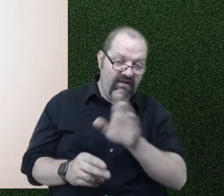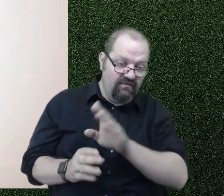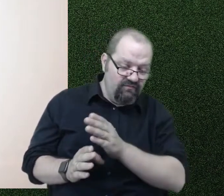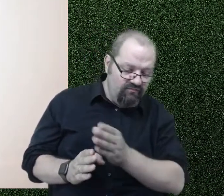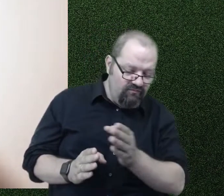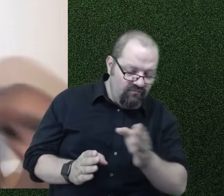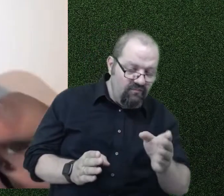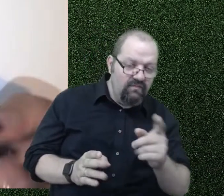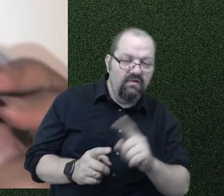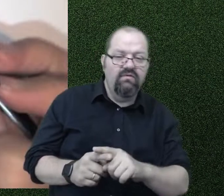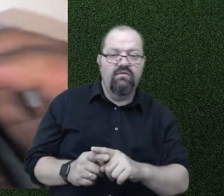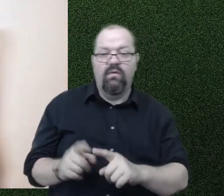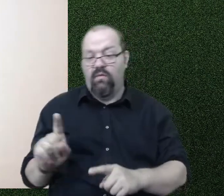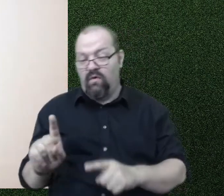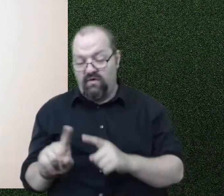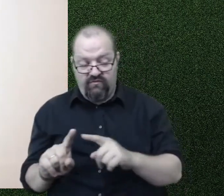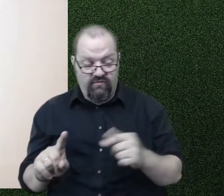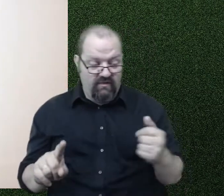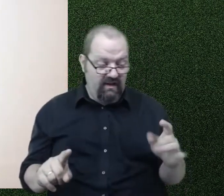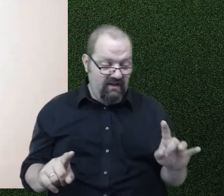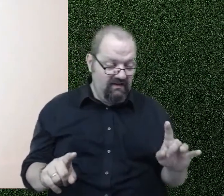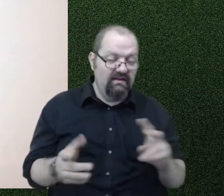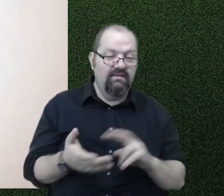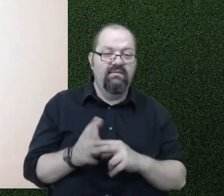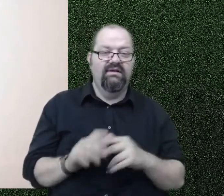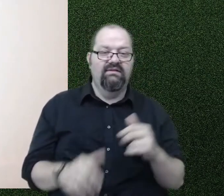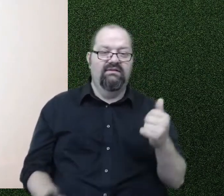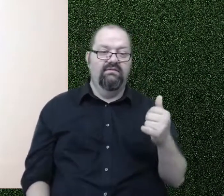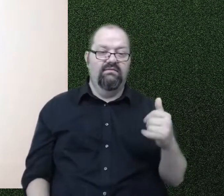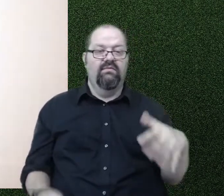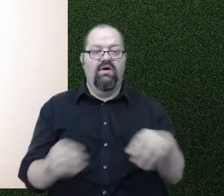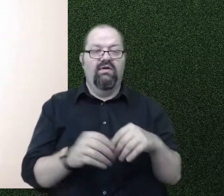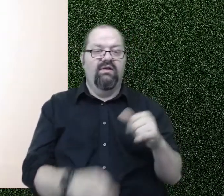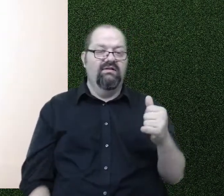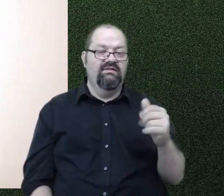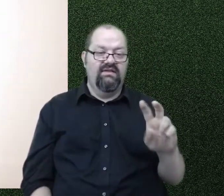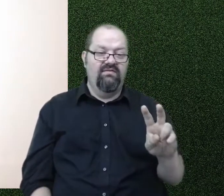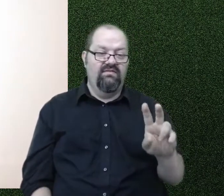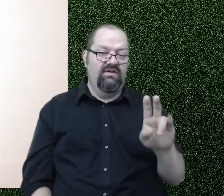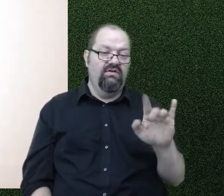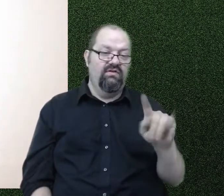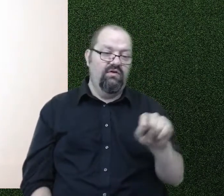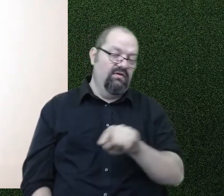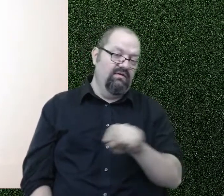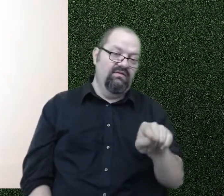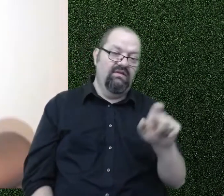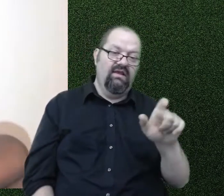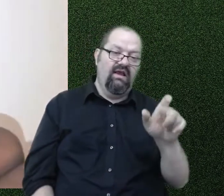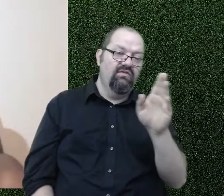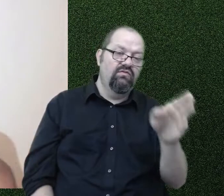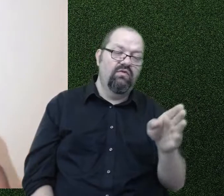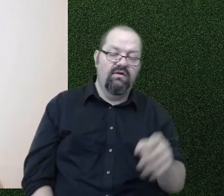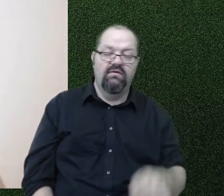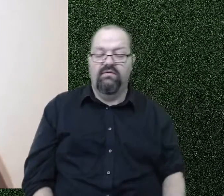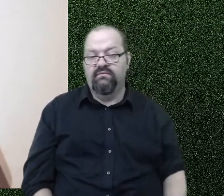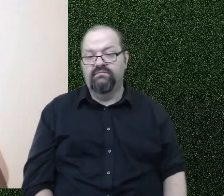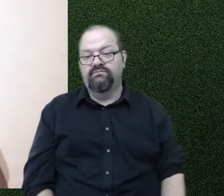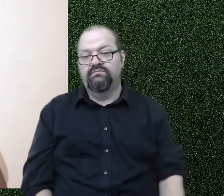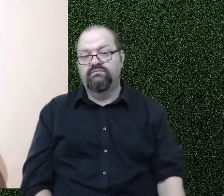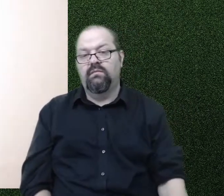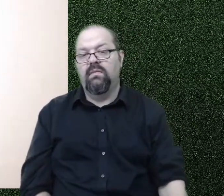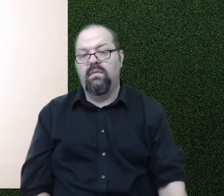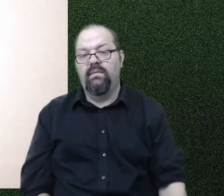To go from 1 to 18, I go 17 units in the x direction. You can think of it that way. Or you can just use the